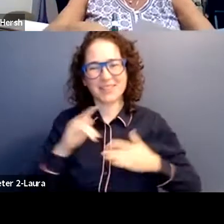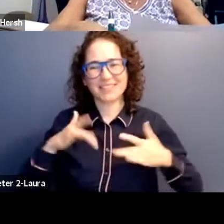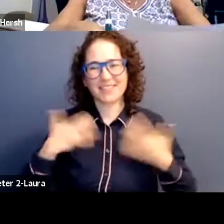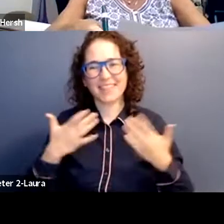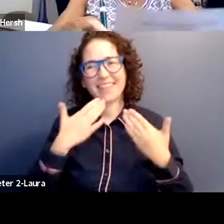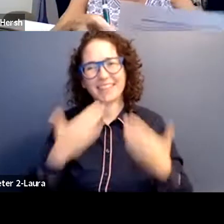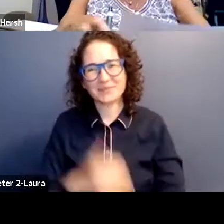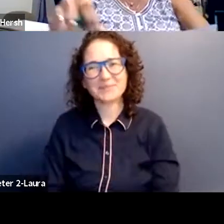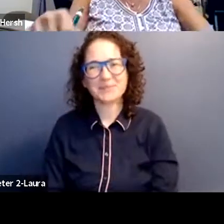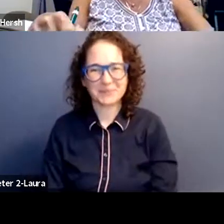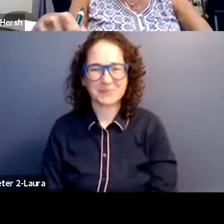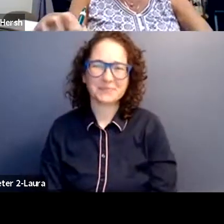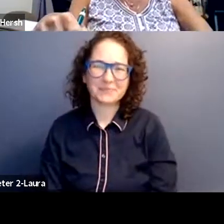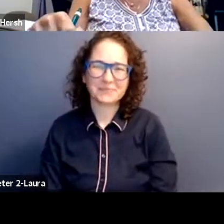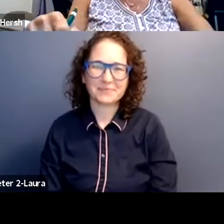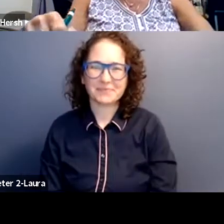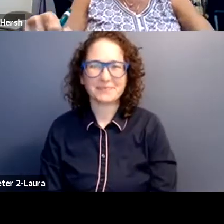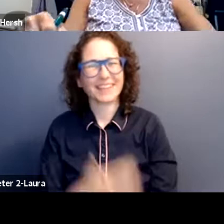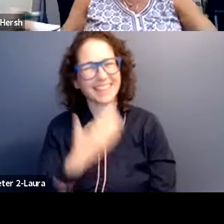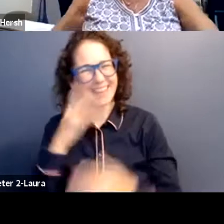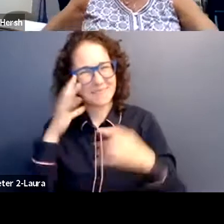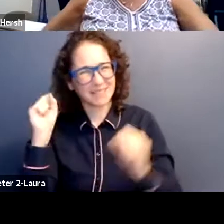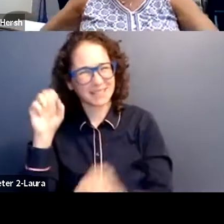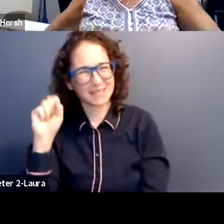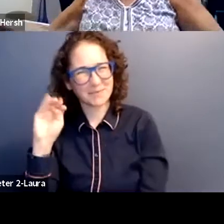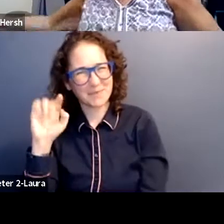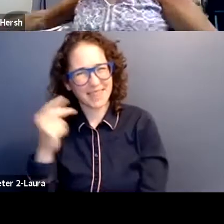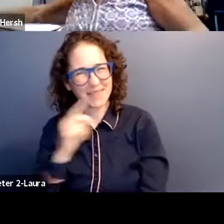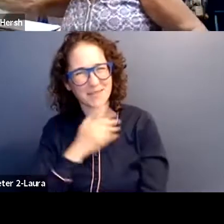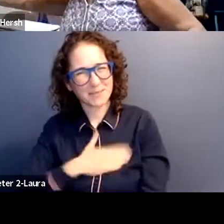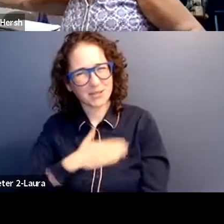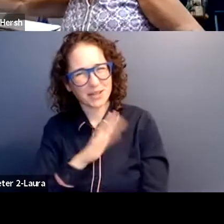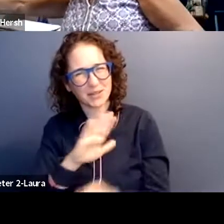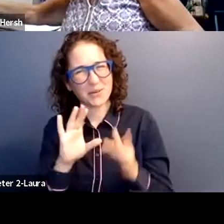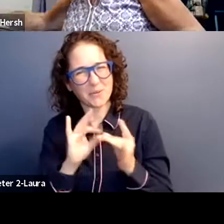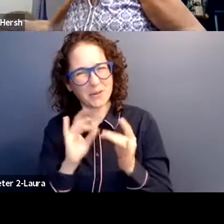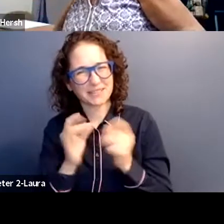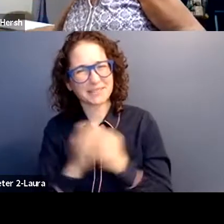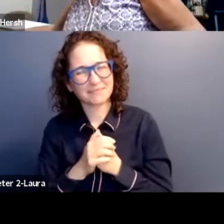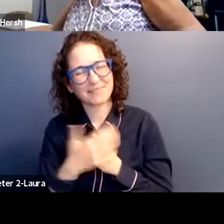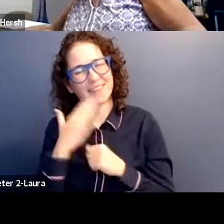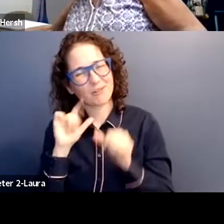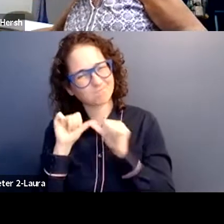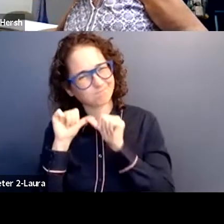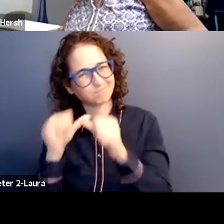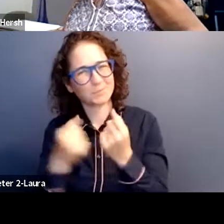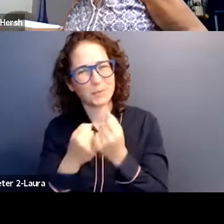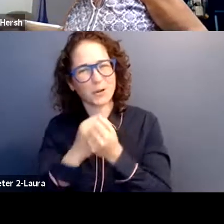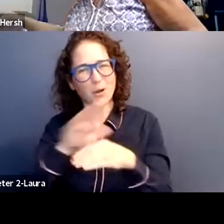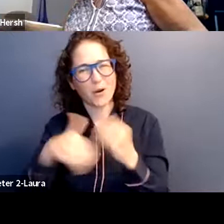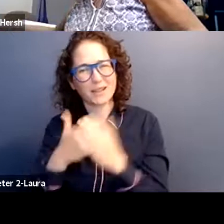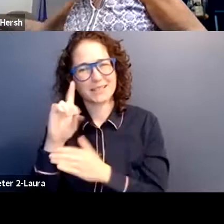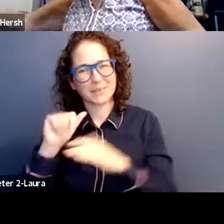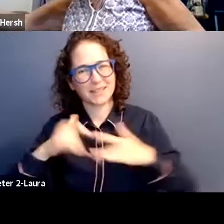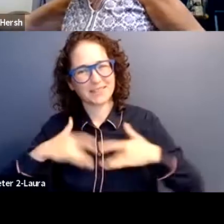you. Thank you, President Smith. I appreciate your words, and thank you for always supporting all our disability